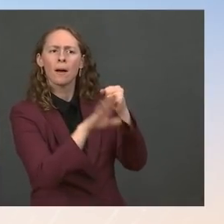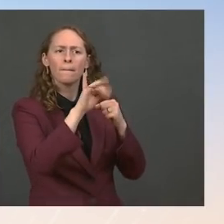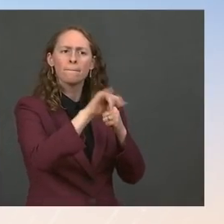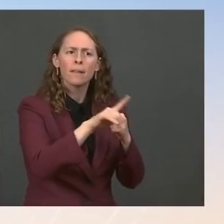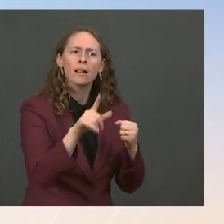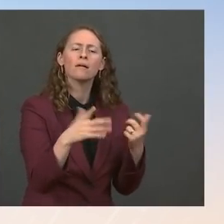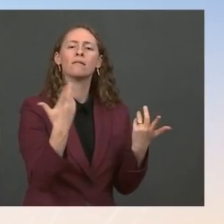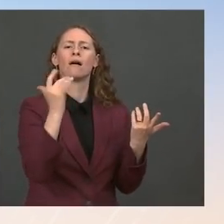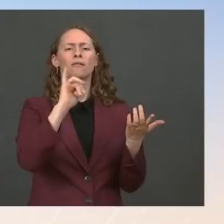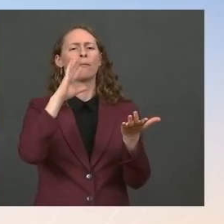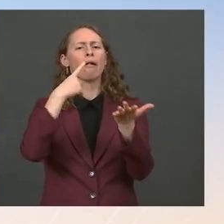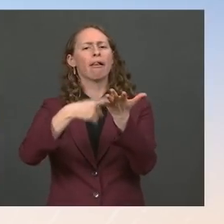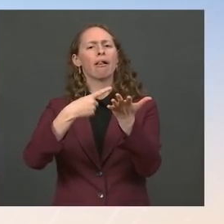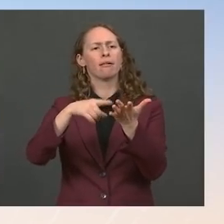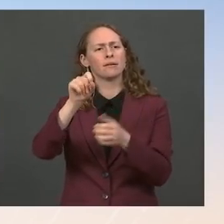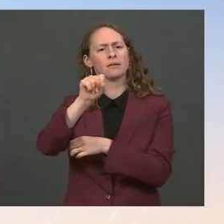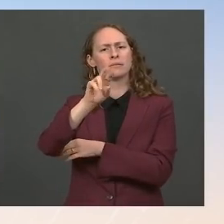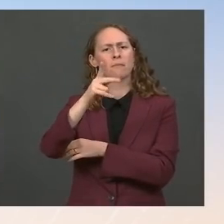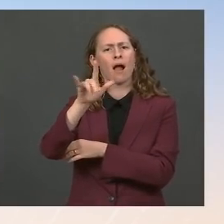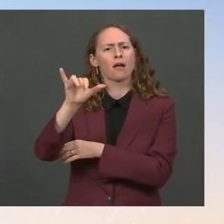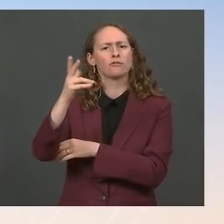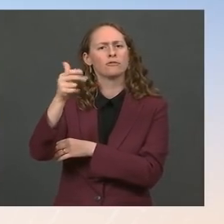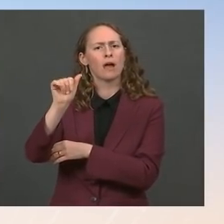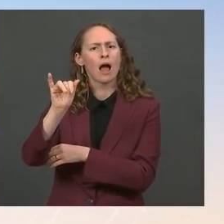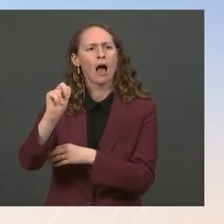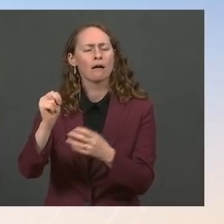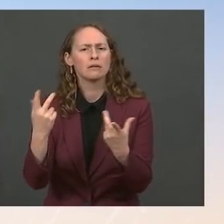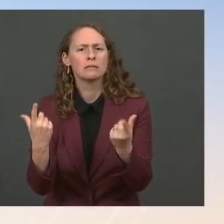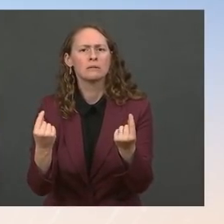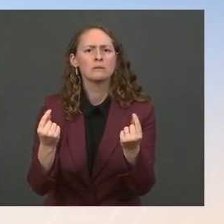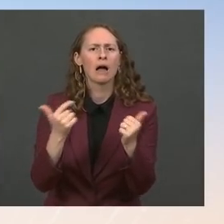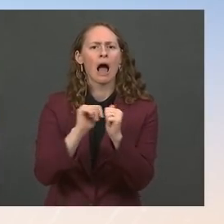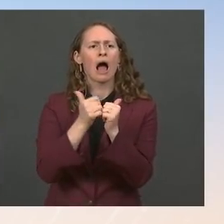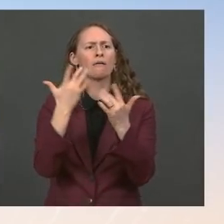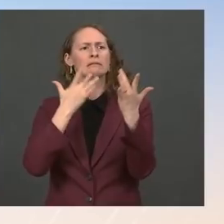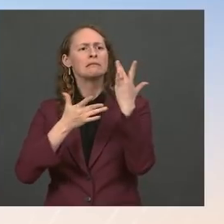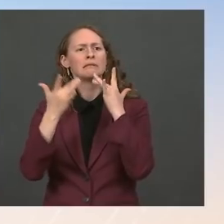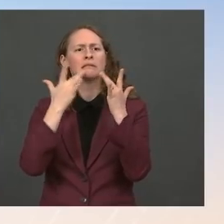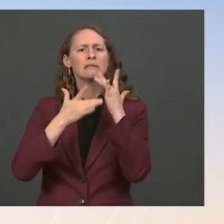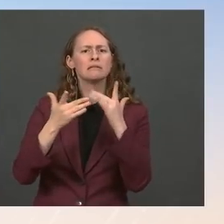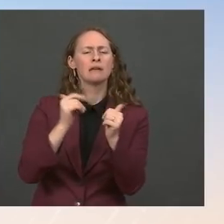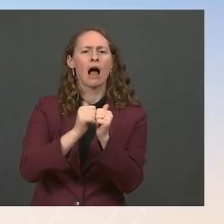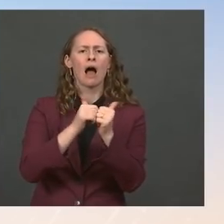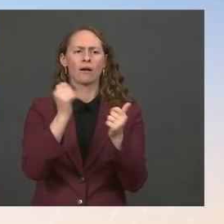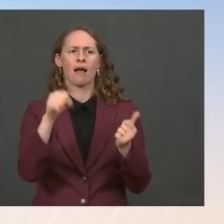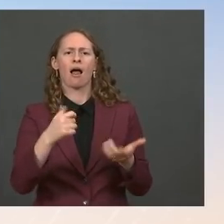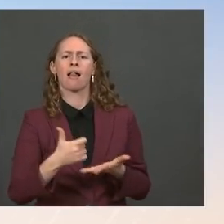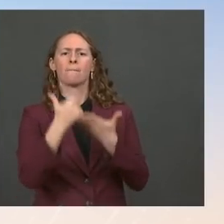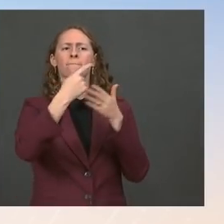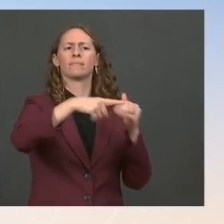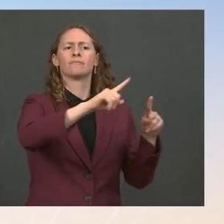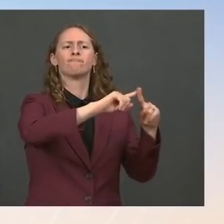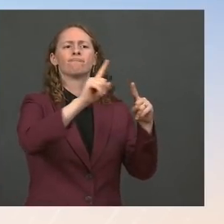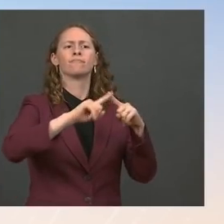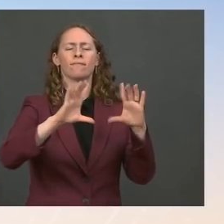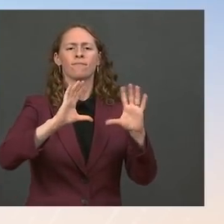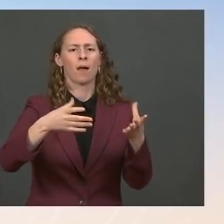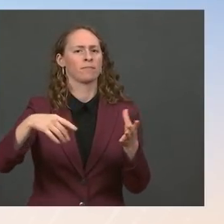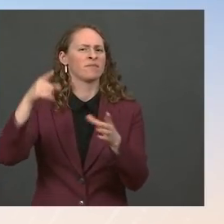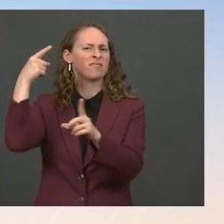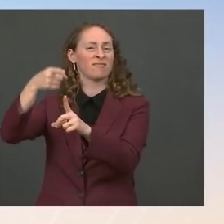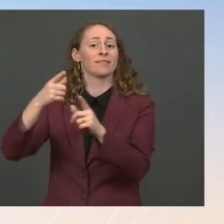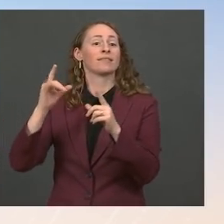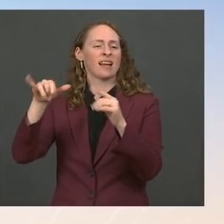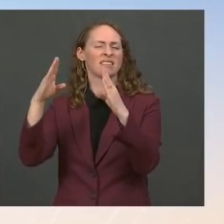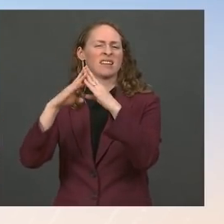and human infrastructure and help working families like those he grew up with in Scranton. He'll also emphasize, as you heard him do in Michigan last